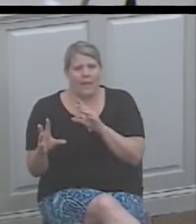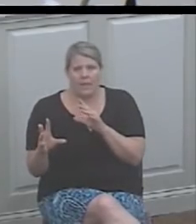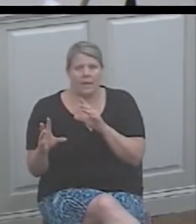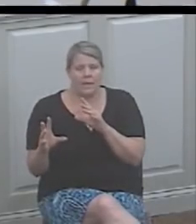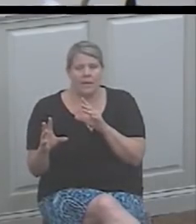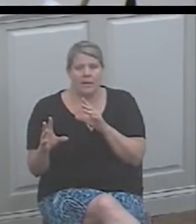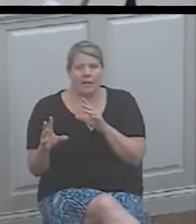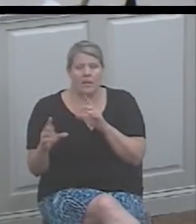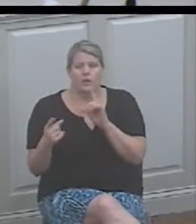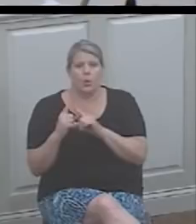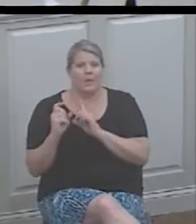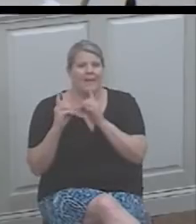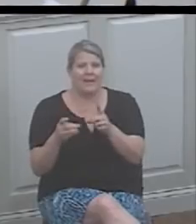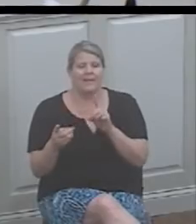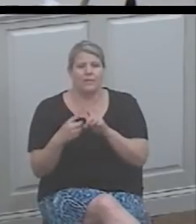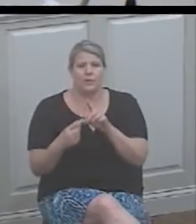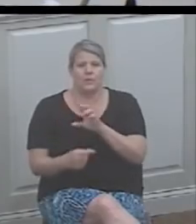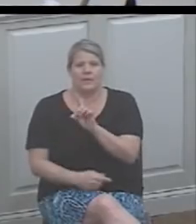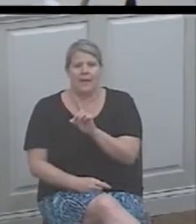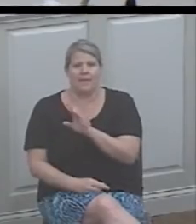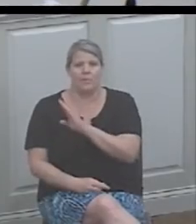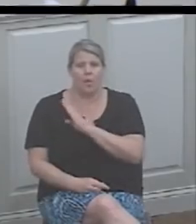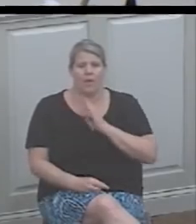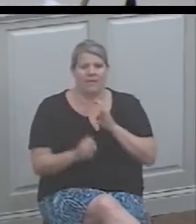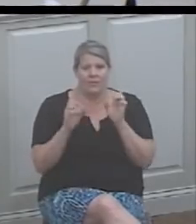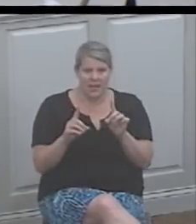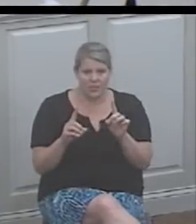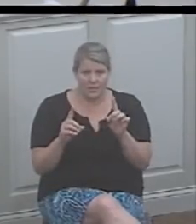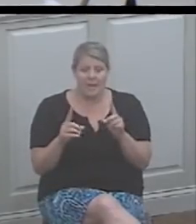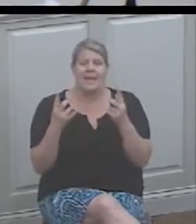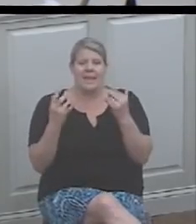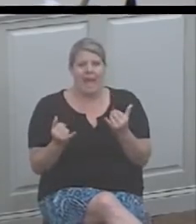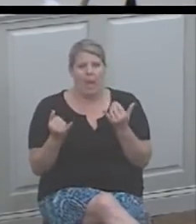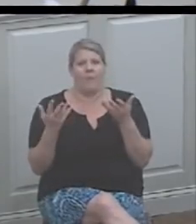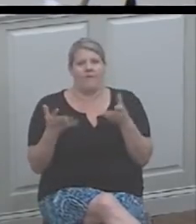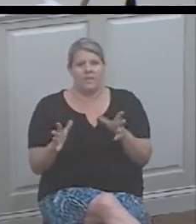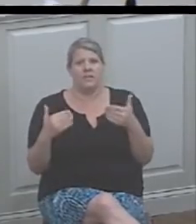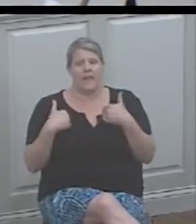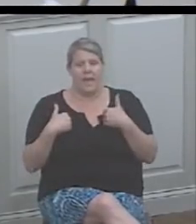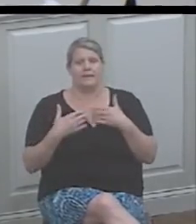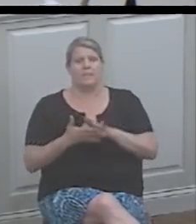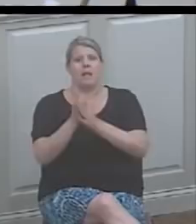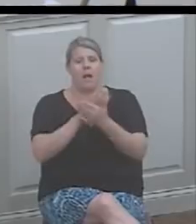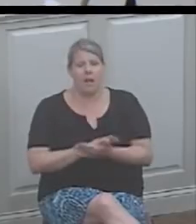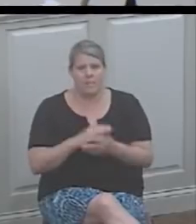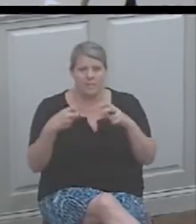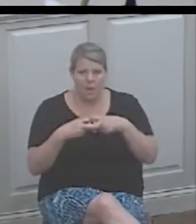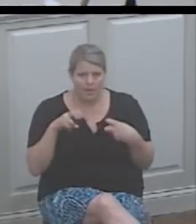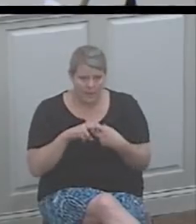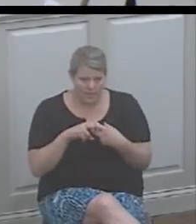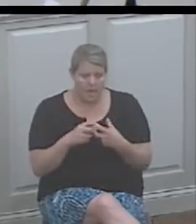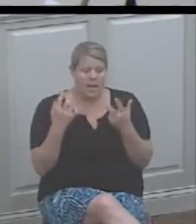of Education. Well, things are never a problem until they're a problem, and now they're a problem. Where Danville